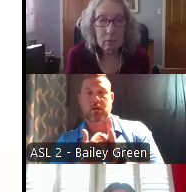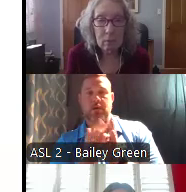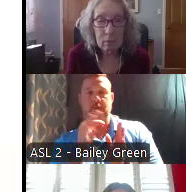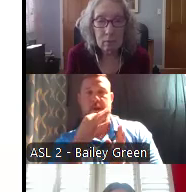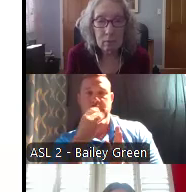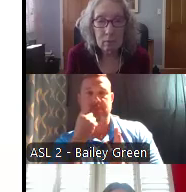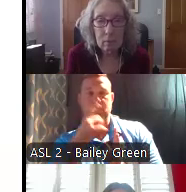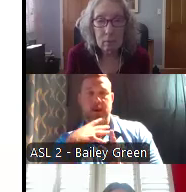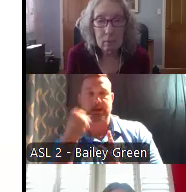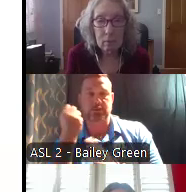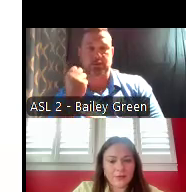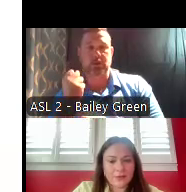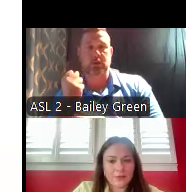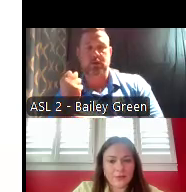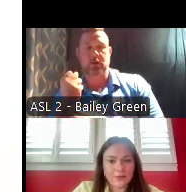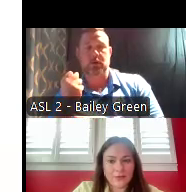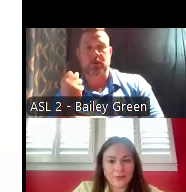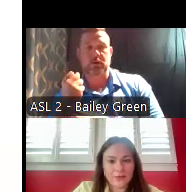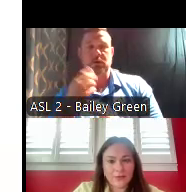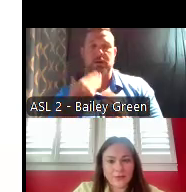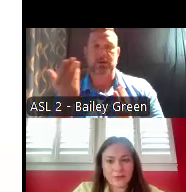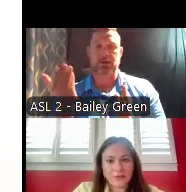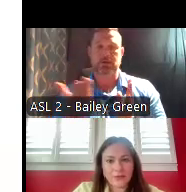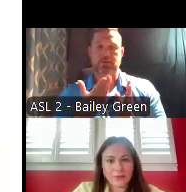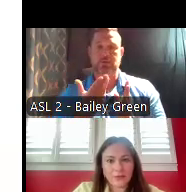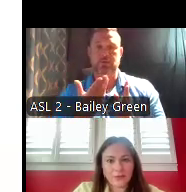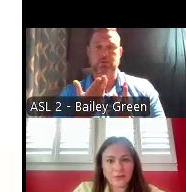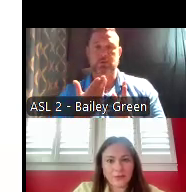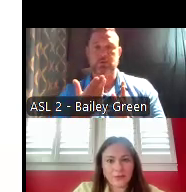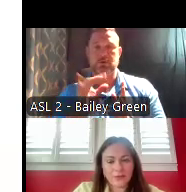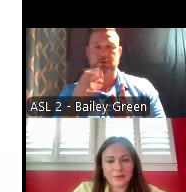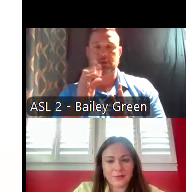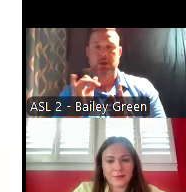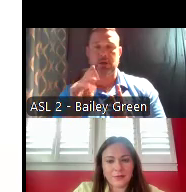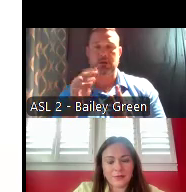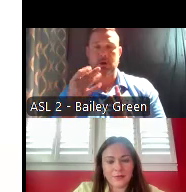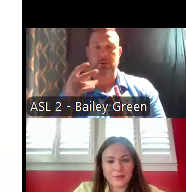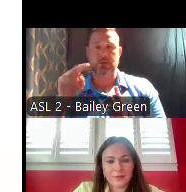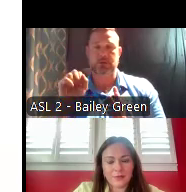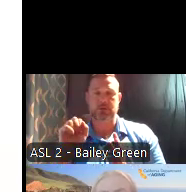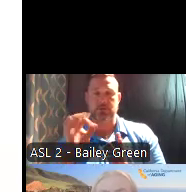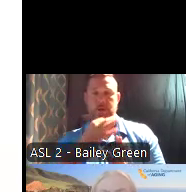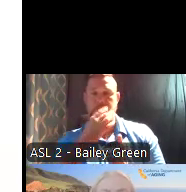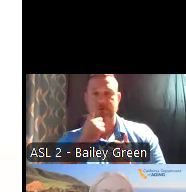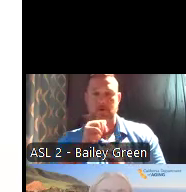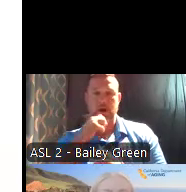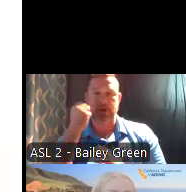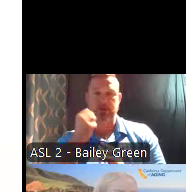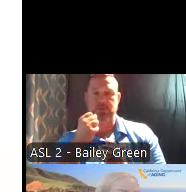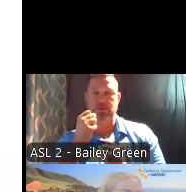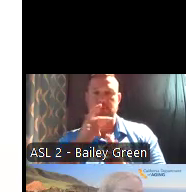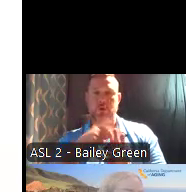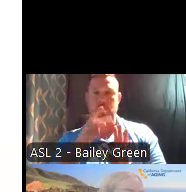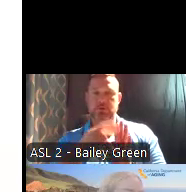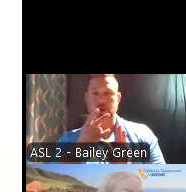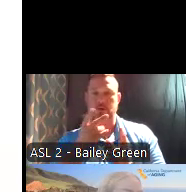for Aging. And I would like to introduce Jackie Tompkins, our Master Plan for Aging Project Director